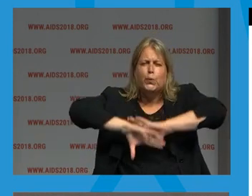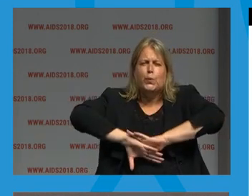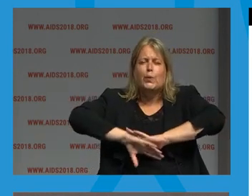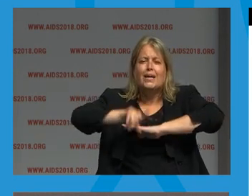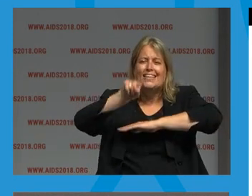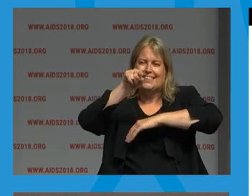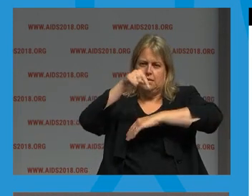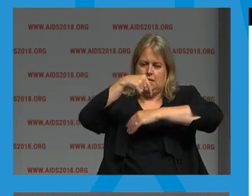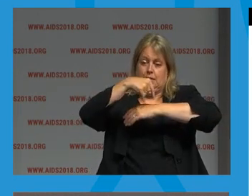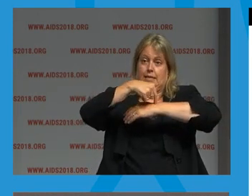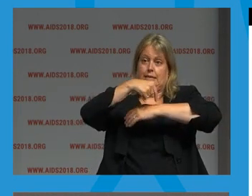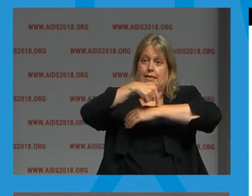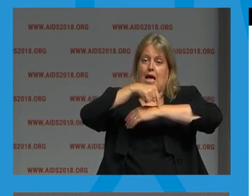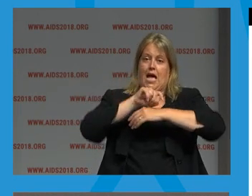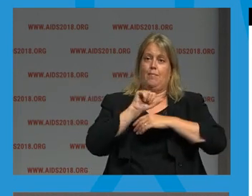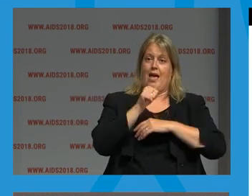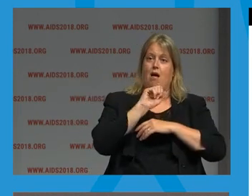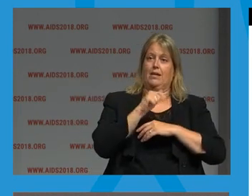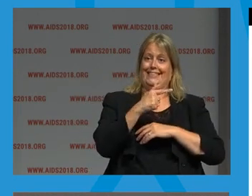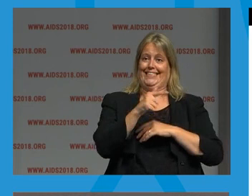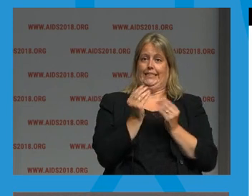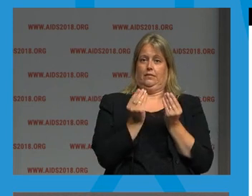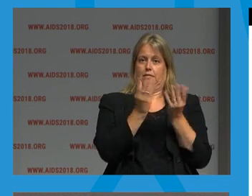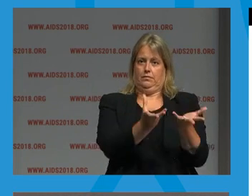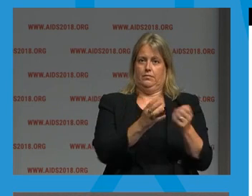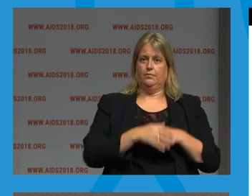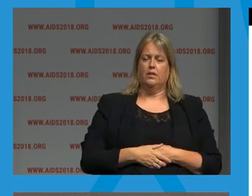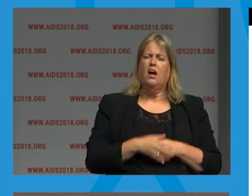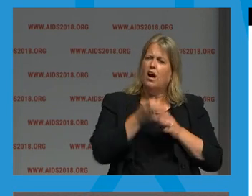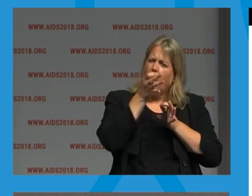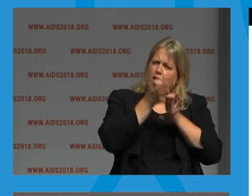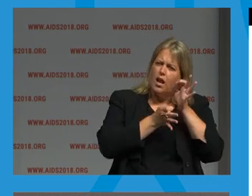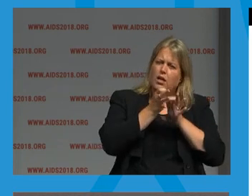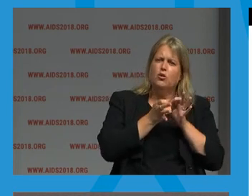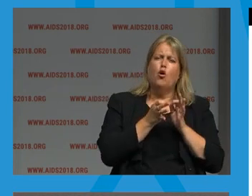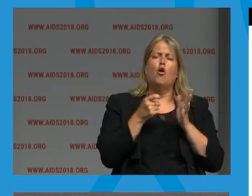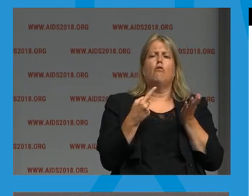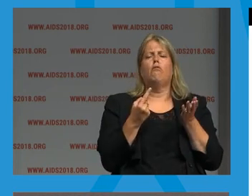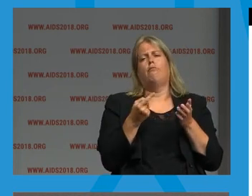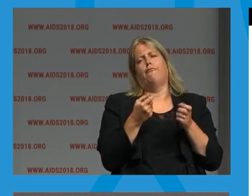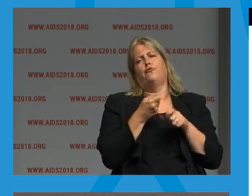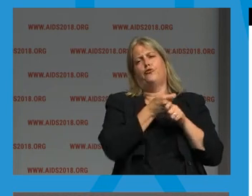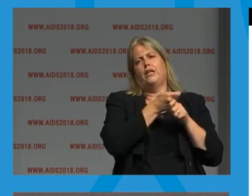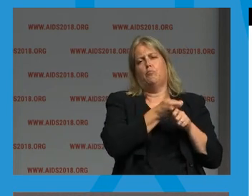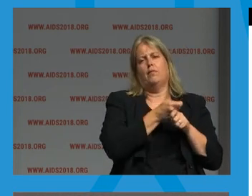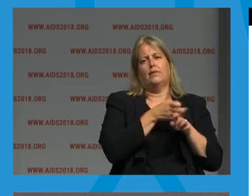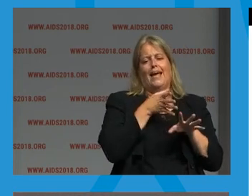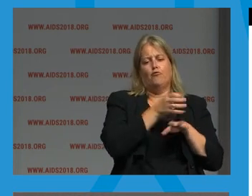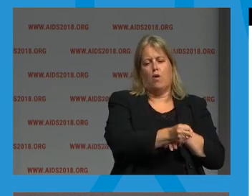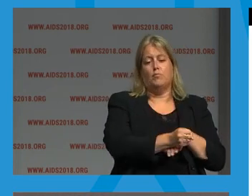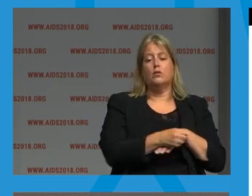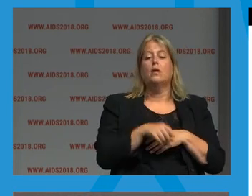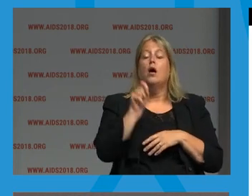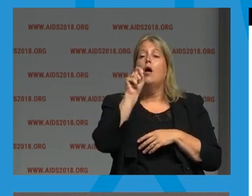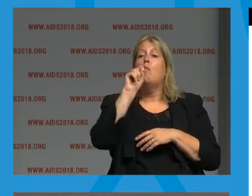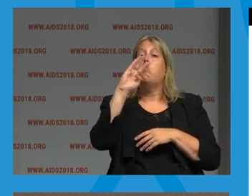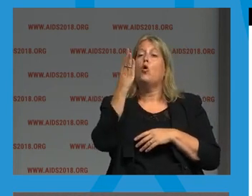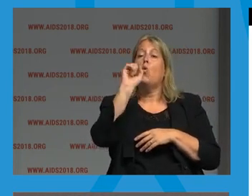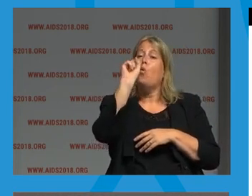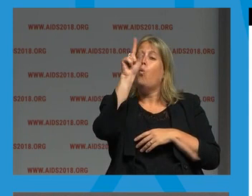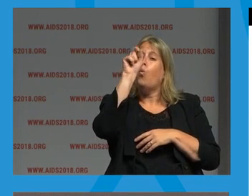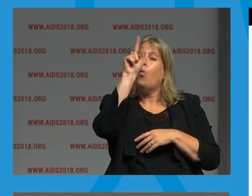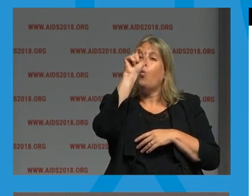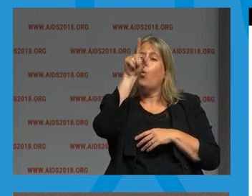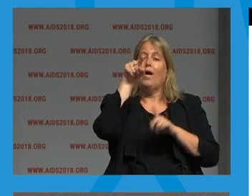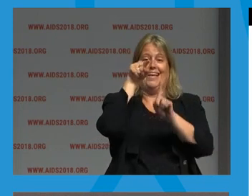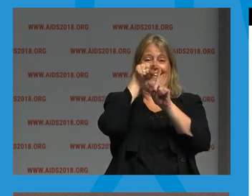time off ART, namely the analytical treatment interruption. The blue asterisk is when we triggered